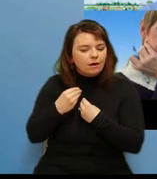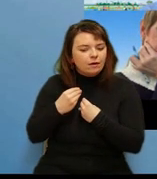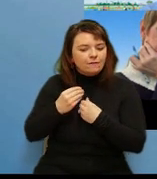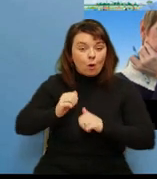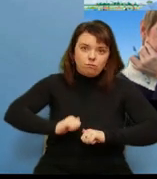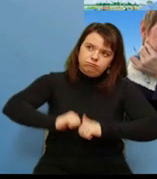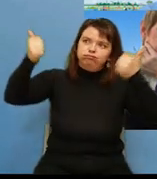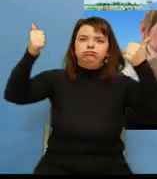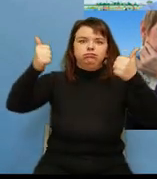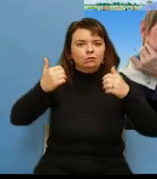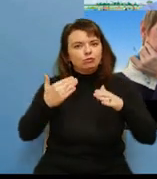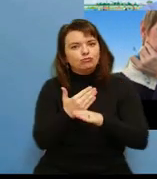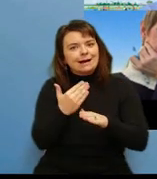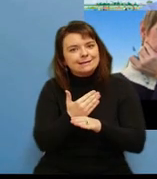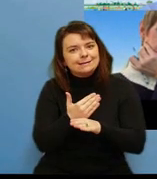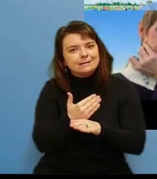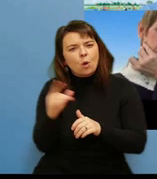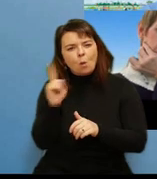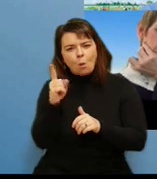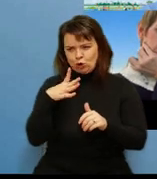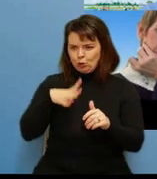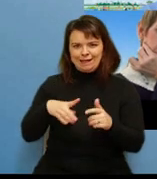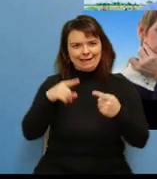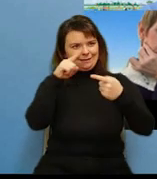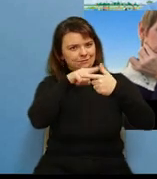in terms of what can we learn, where it's